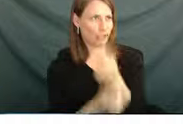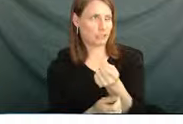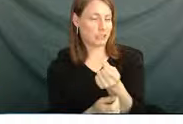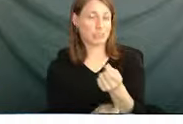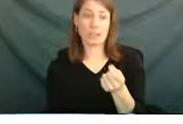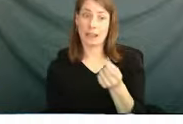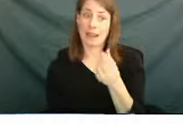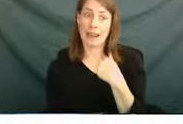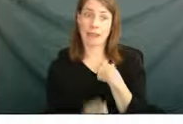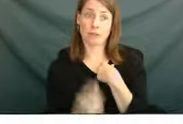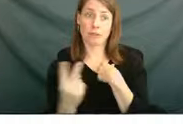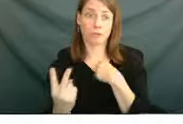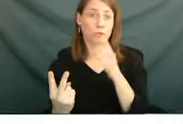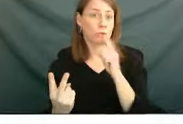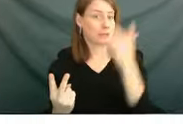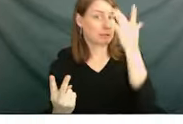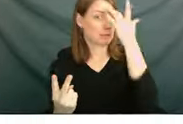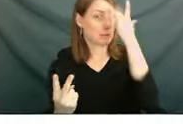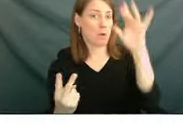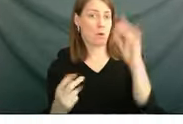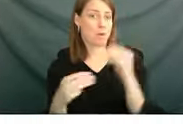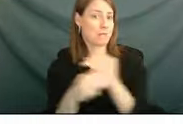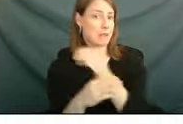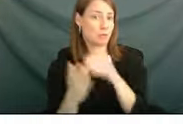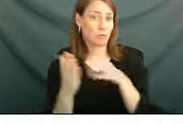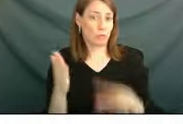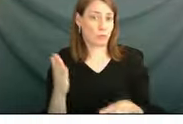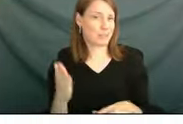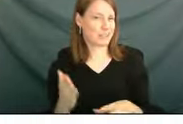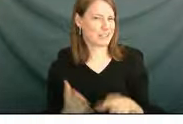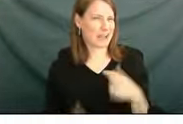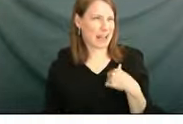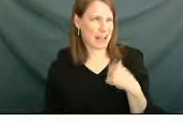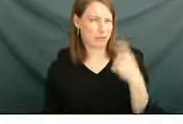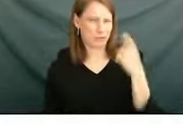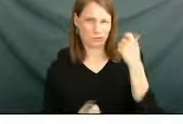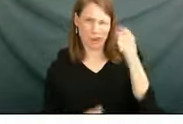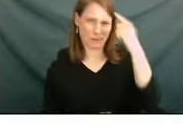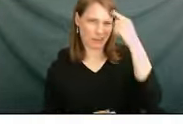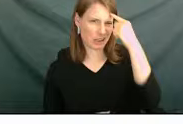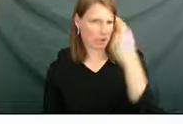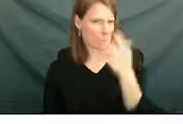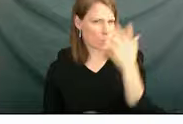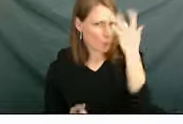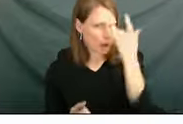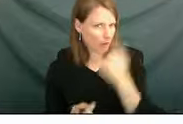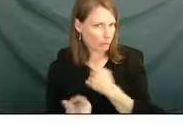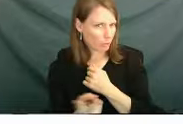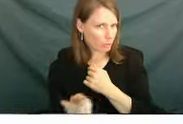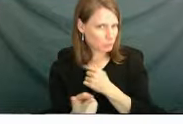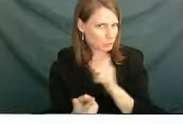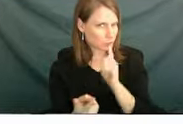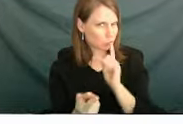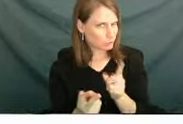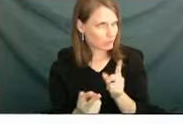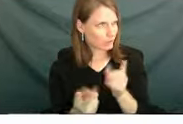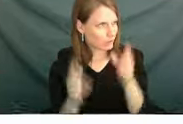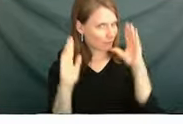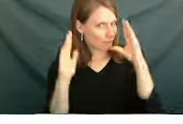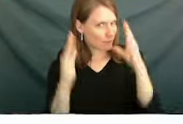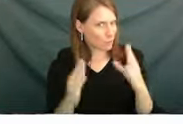still focused? Because there was nothing I was doing that would challenge them in any way.